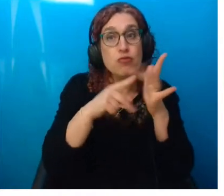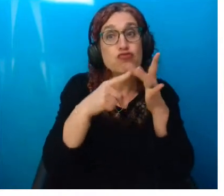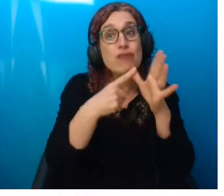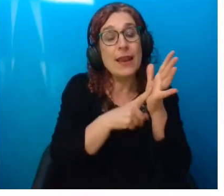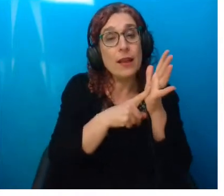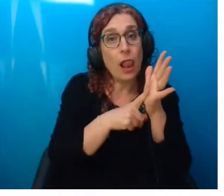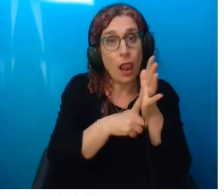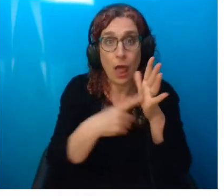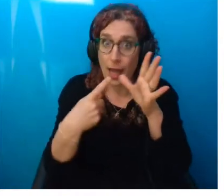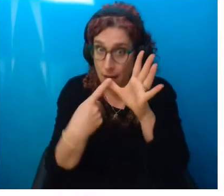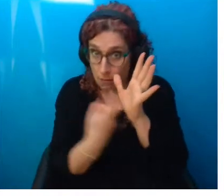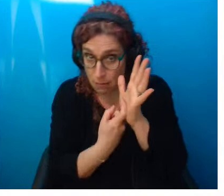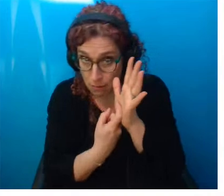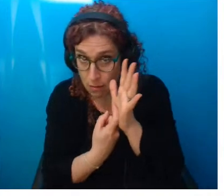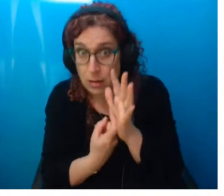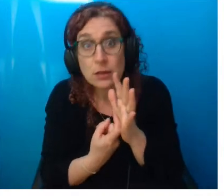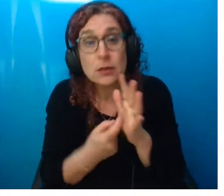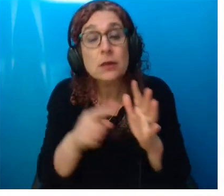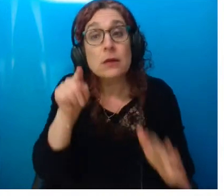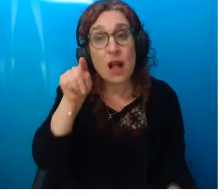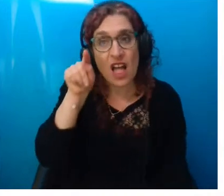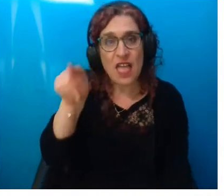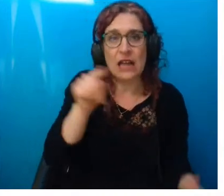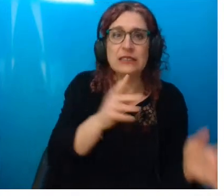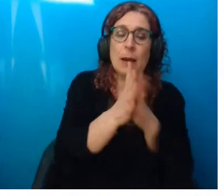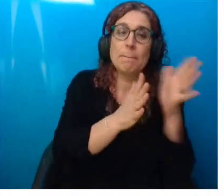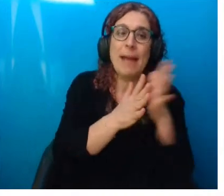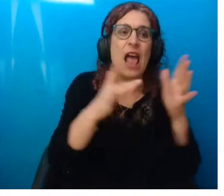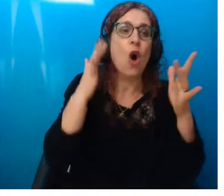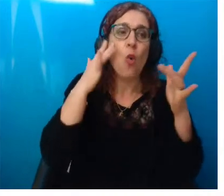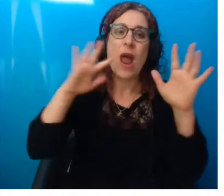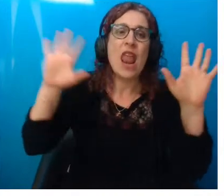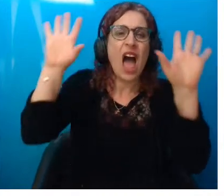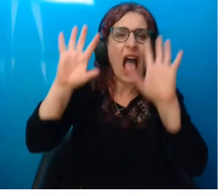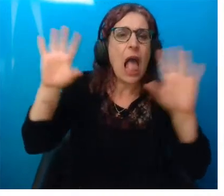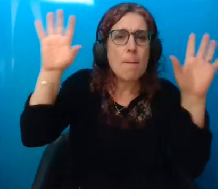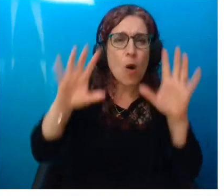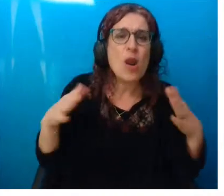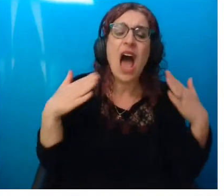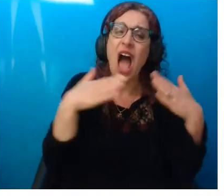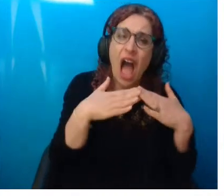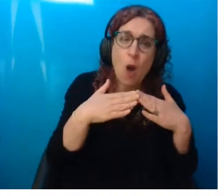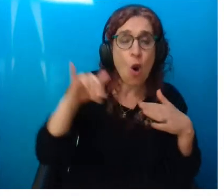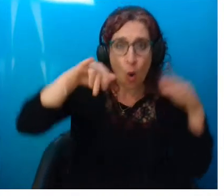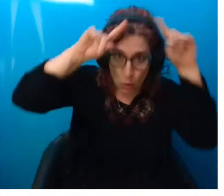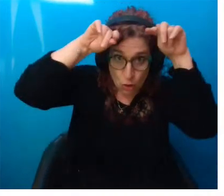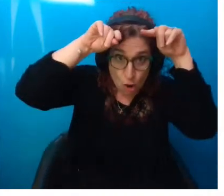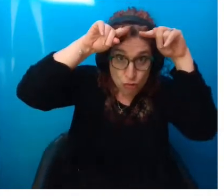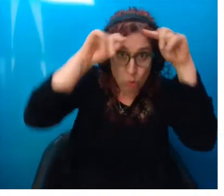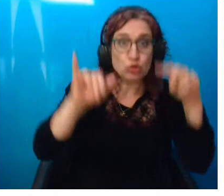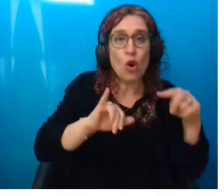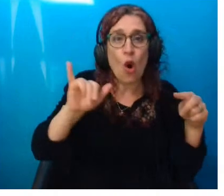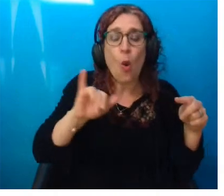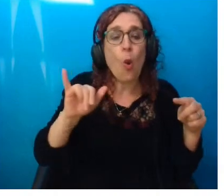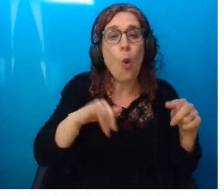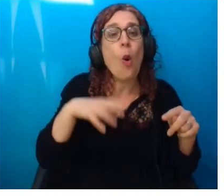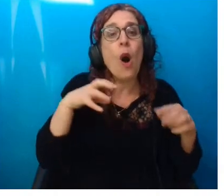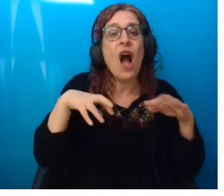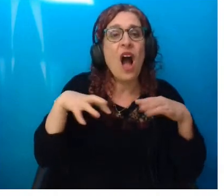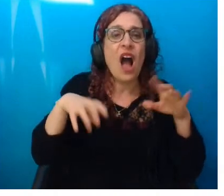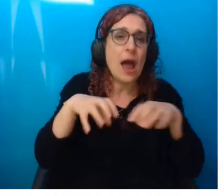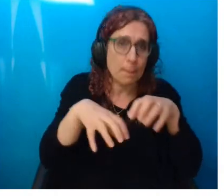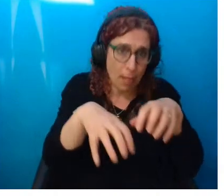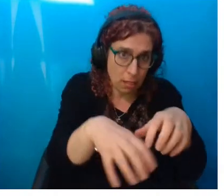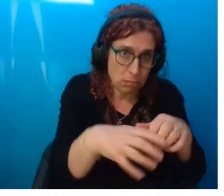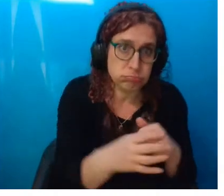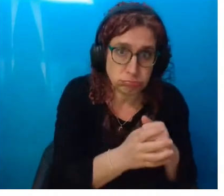rhinitis? It's an allergic sensitivity to airborne or house dust mite, cockroach, and animal dander. It may also occur on its own